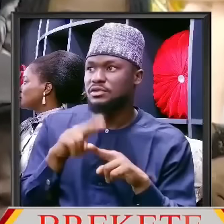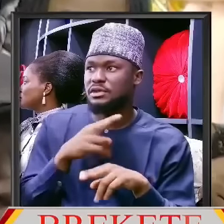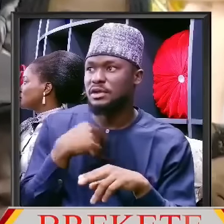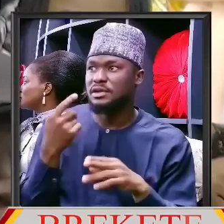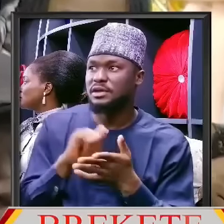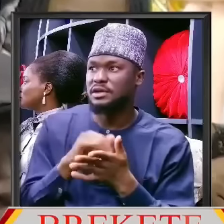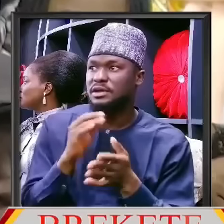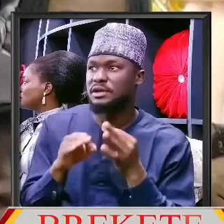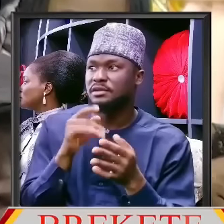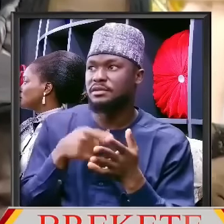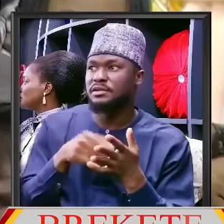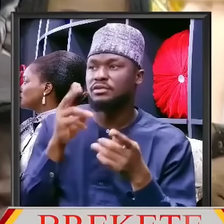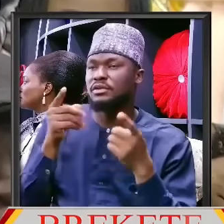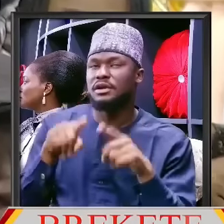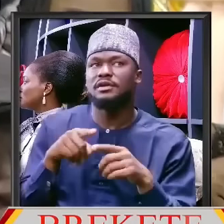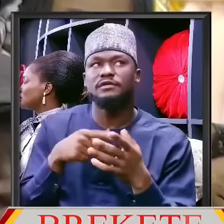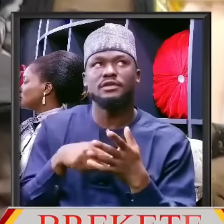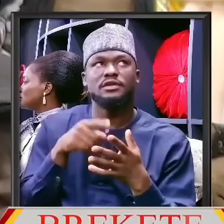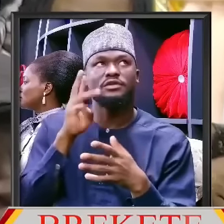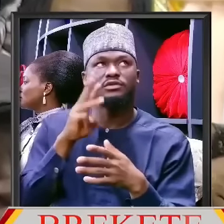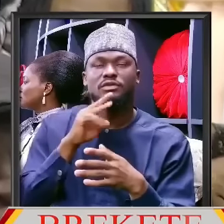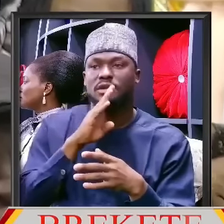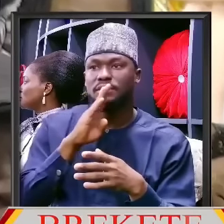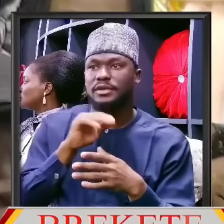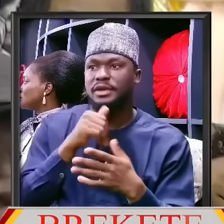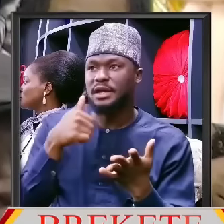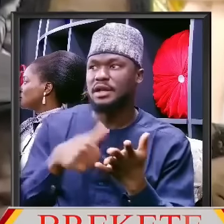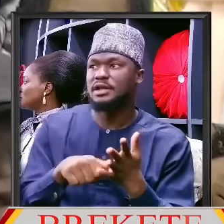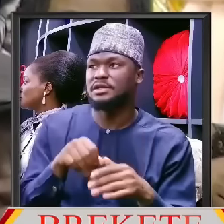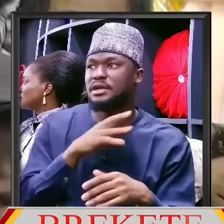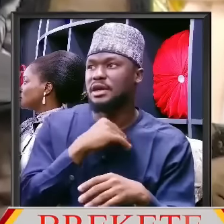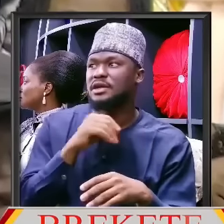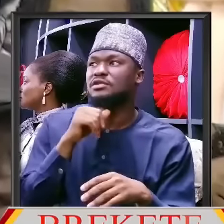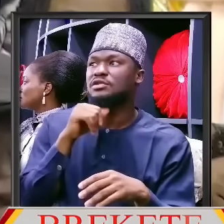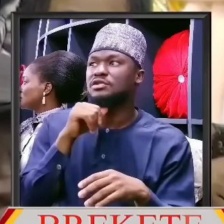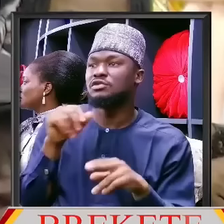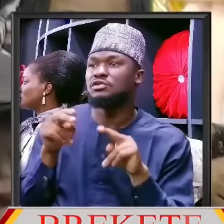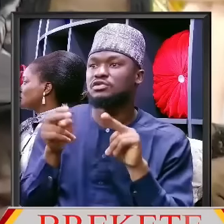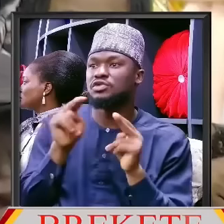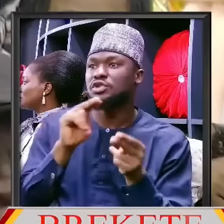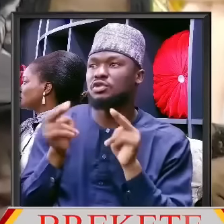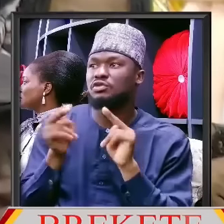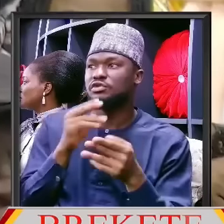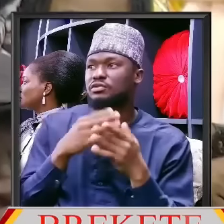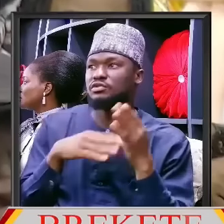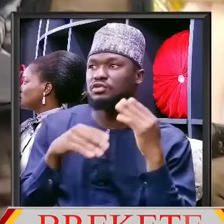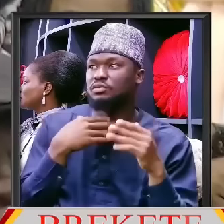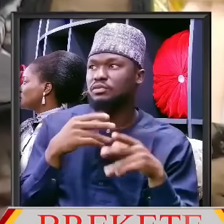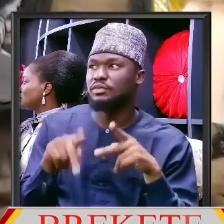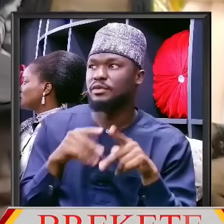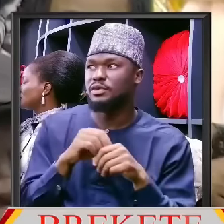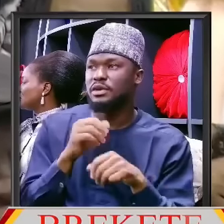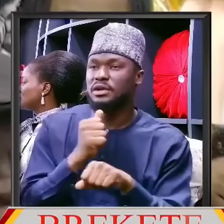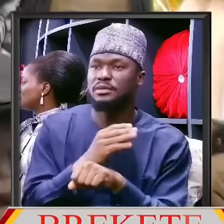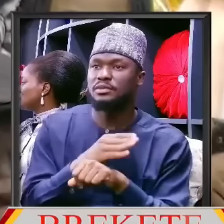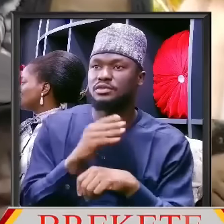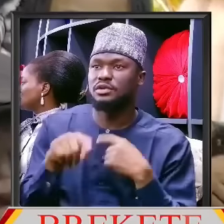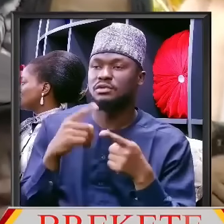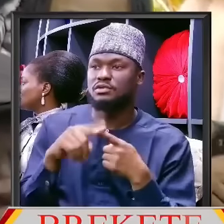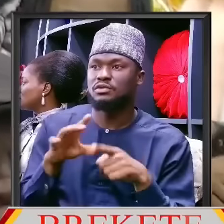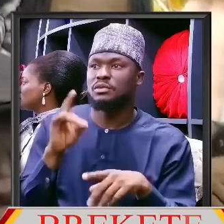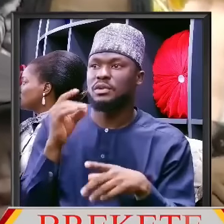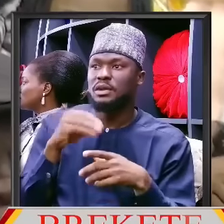such a thing, it will be a memo now, and it's not negotiable. So some of us wait there, Abuja, go find out